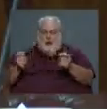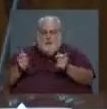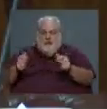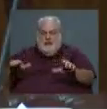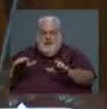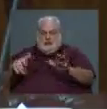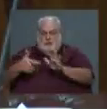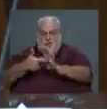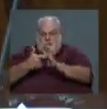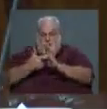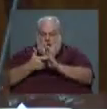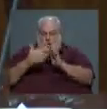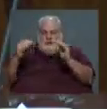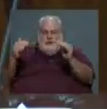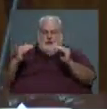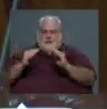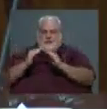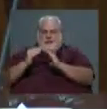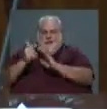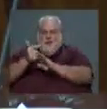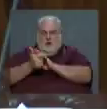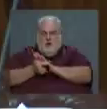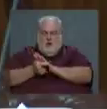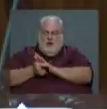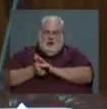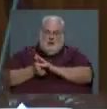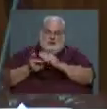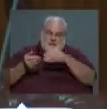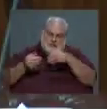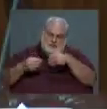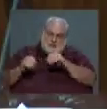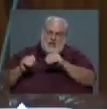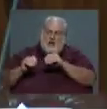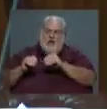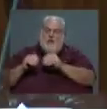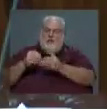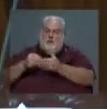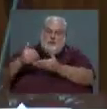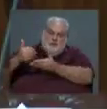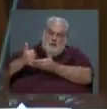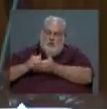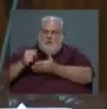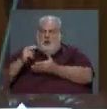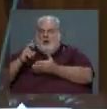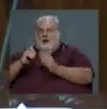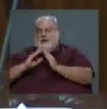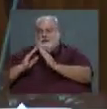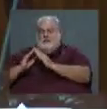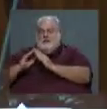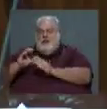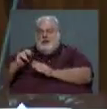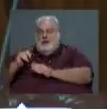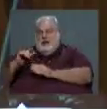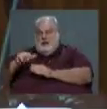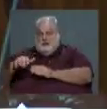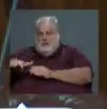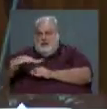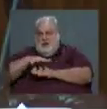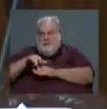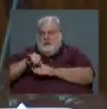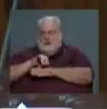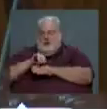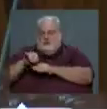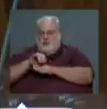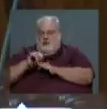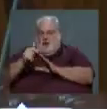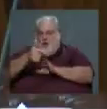purposes, an ordinance to authorize the issuance of industrial development revenue bonds under the municipalities and counties industrial development revenue bond